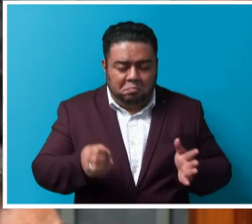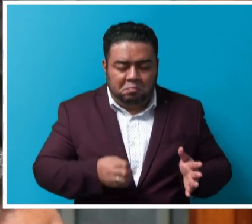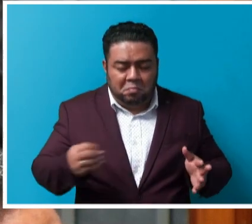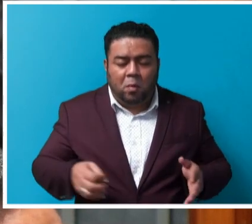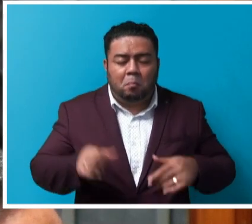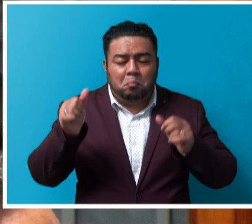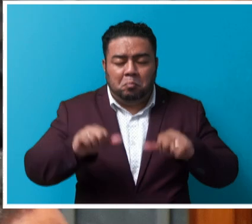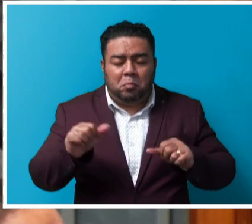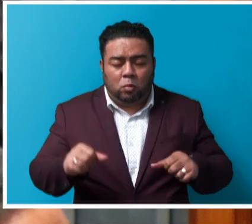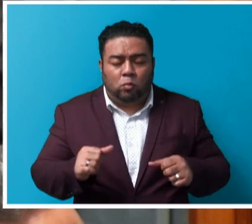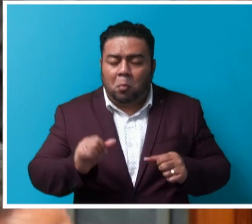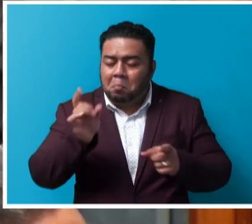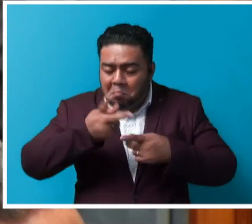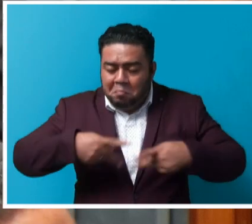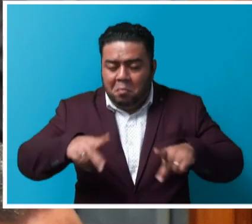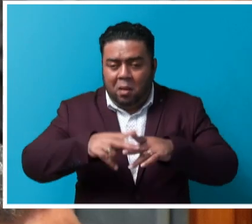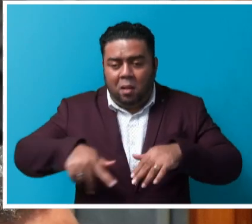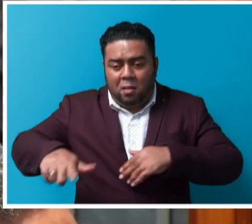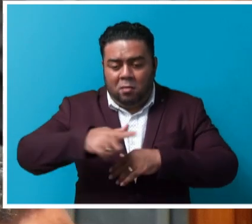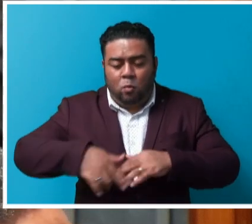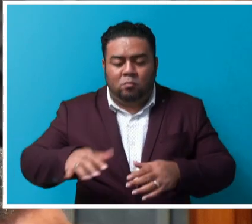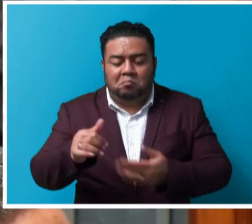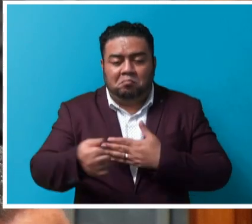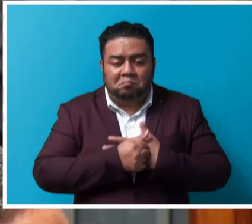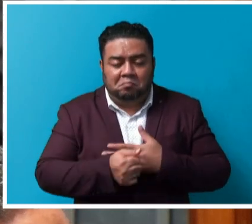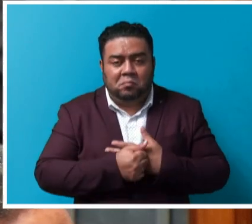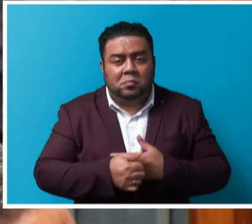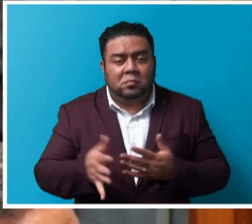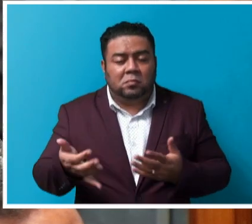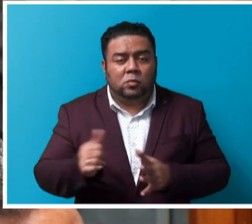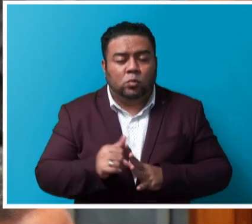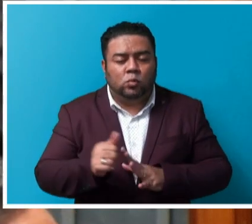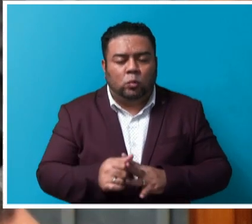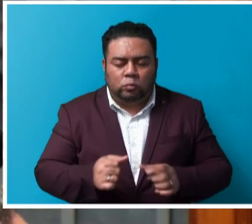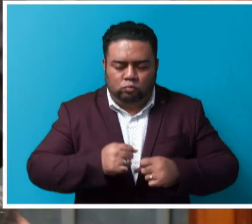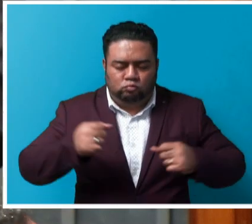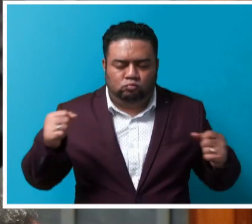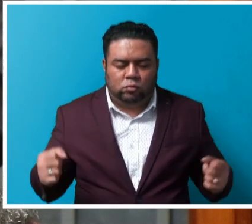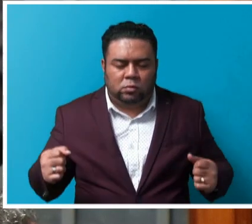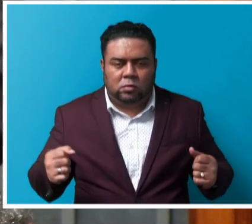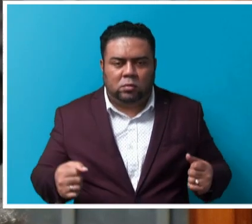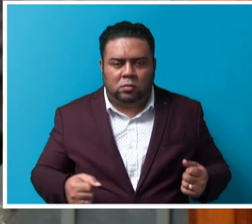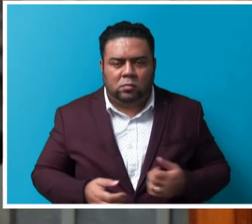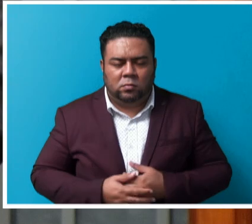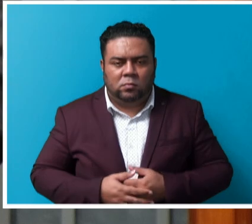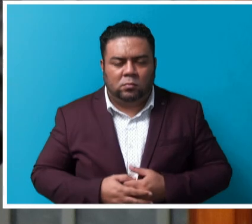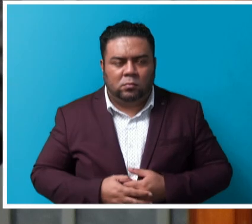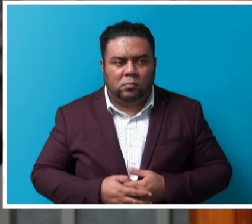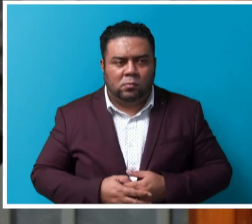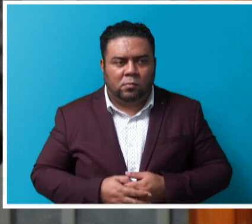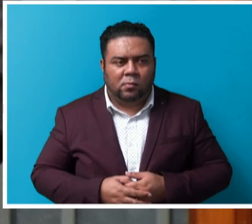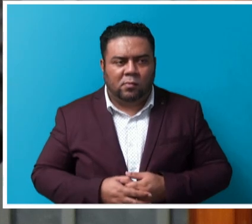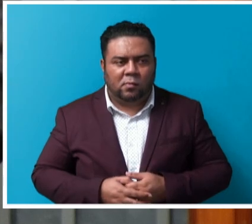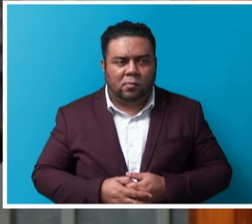reserves will not only safeguard our environment but also strengthen natural disaster mitigation